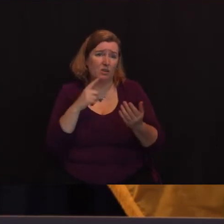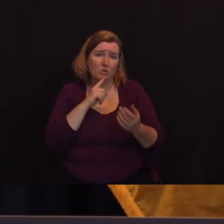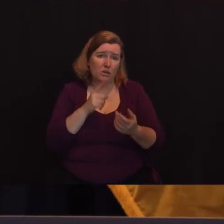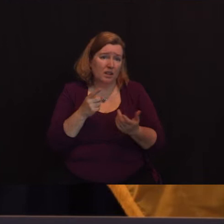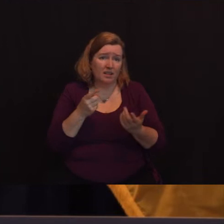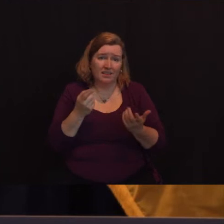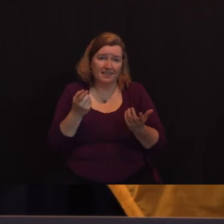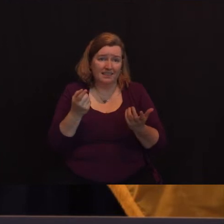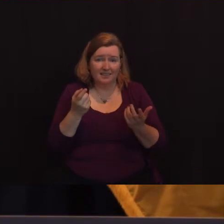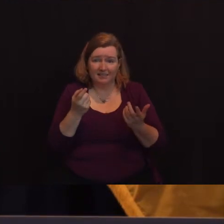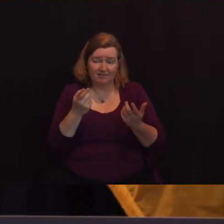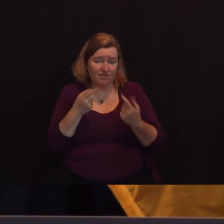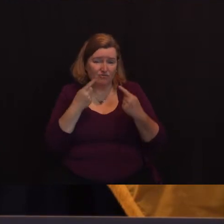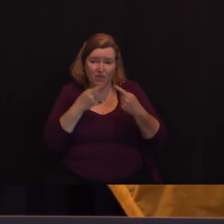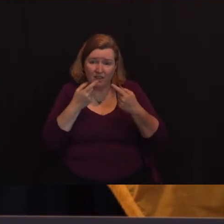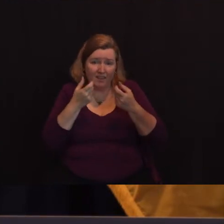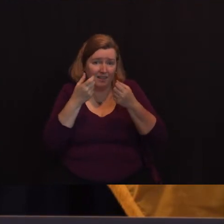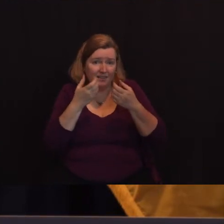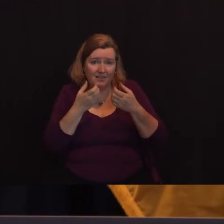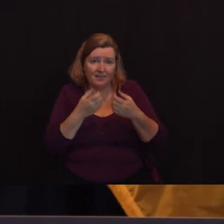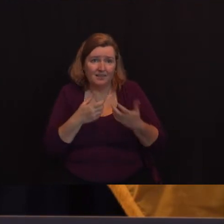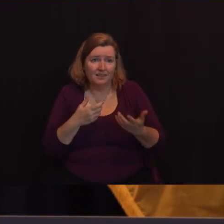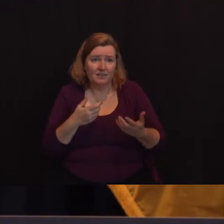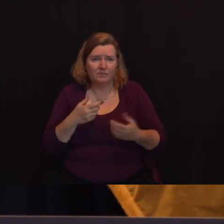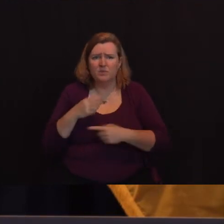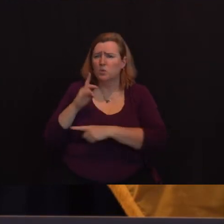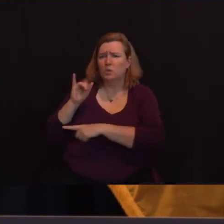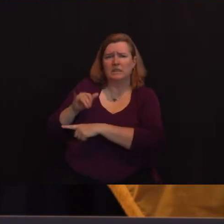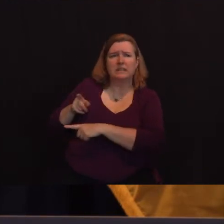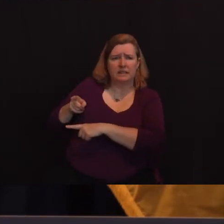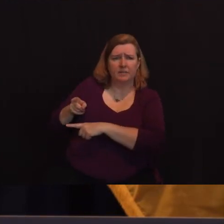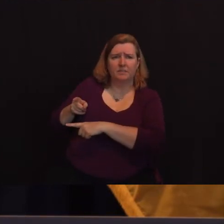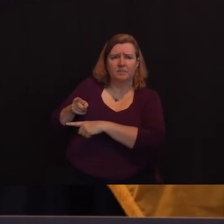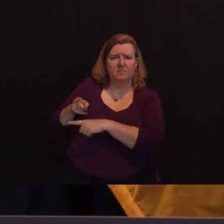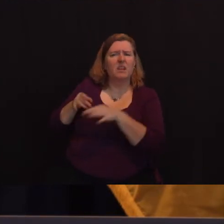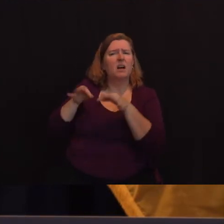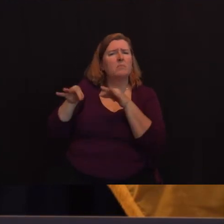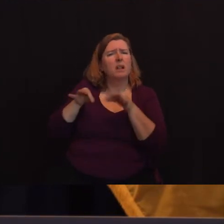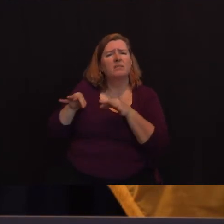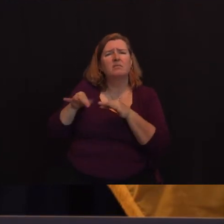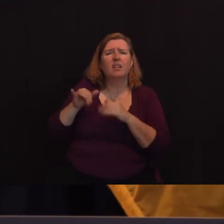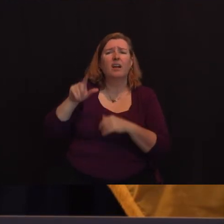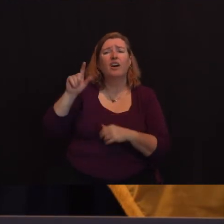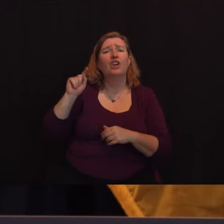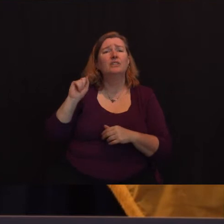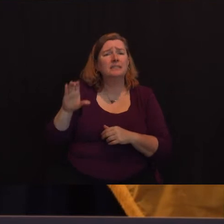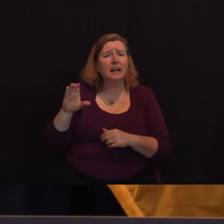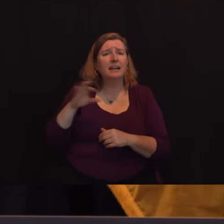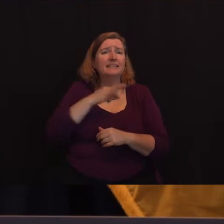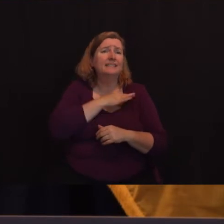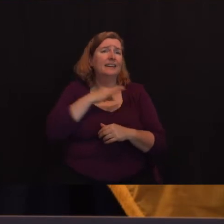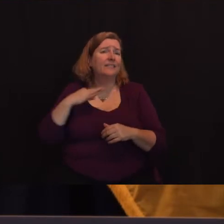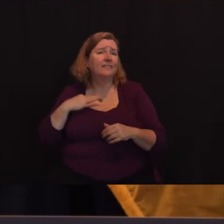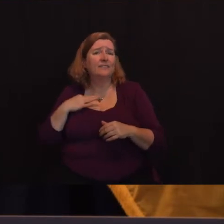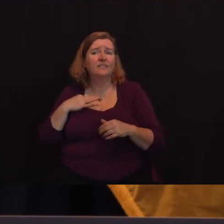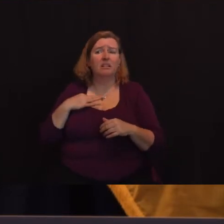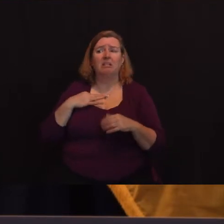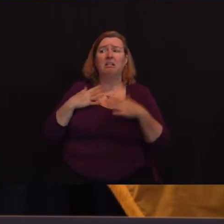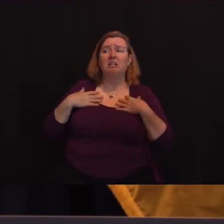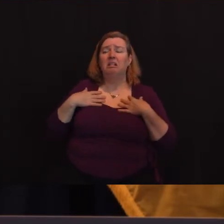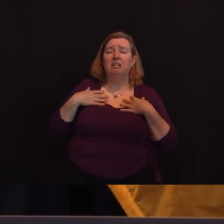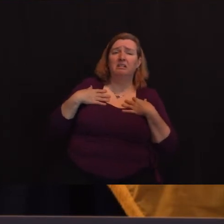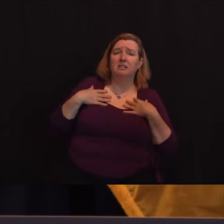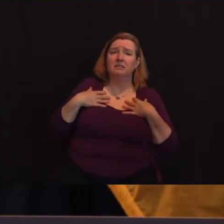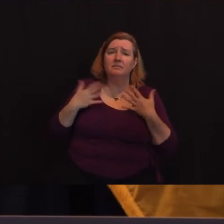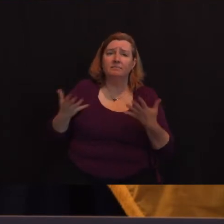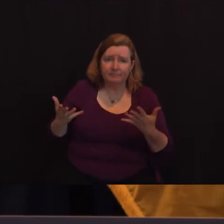how it will evidence itself, but Judy mentioned this in the context of long-term care staff. It's going to be a lot more convenient to